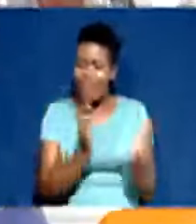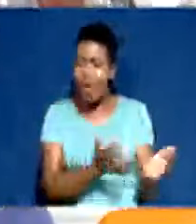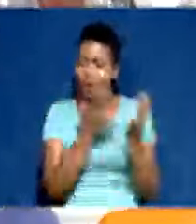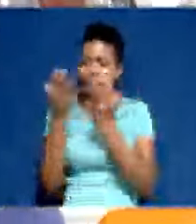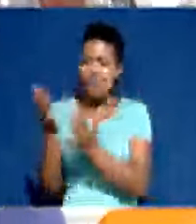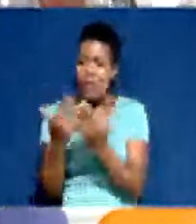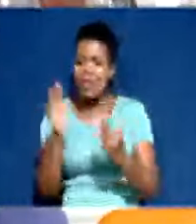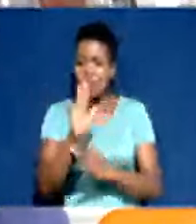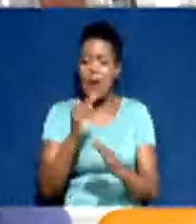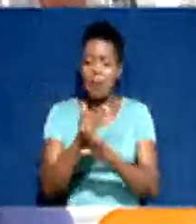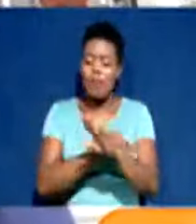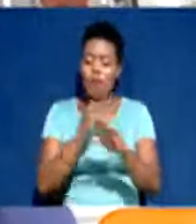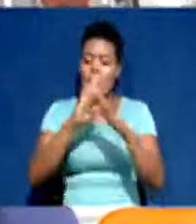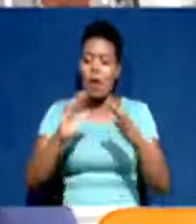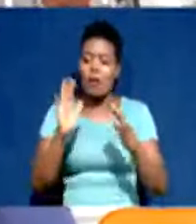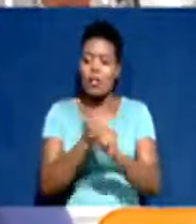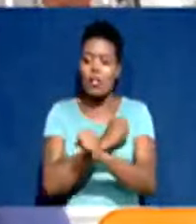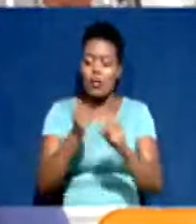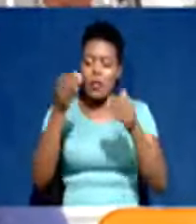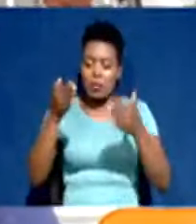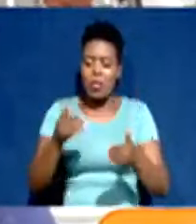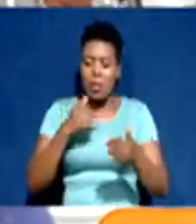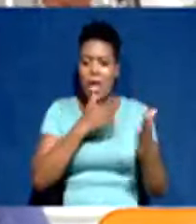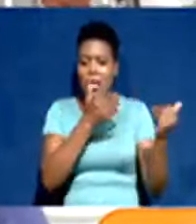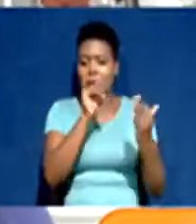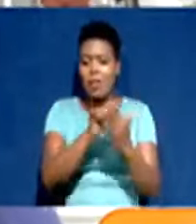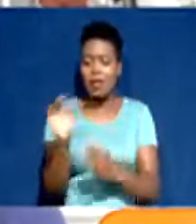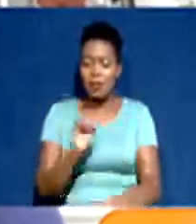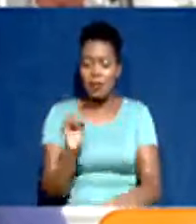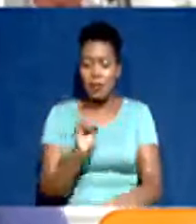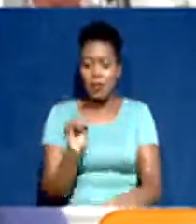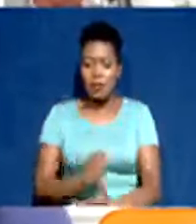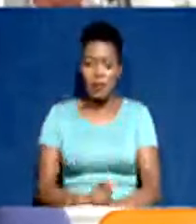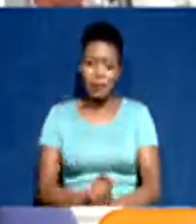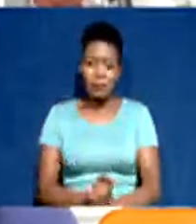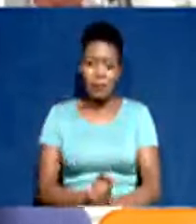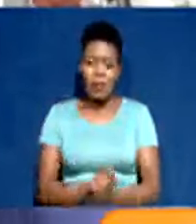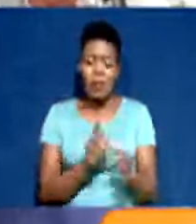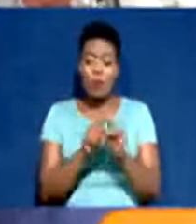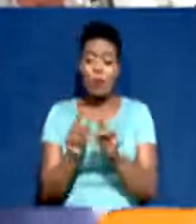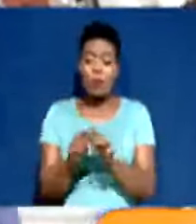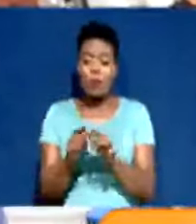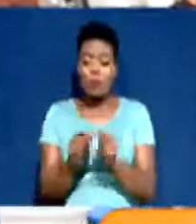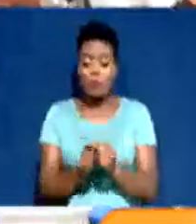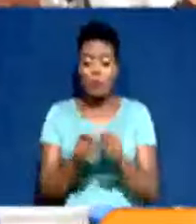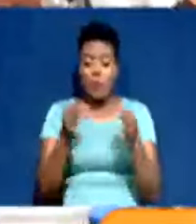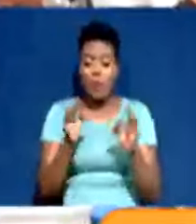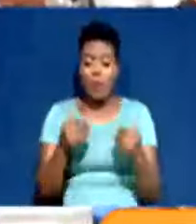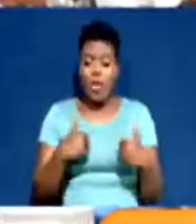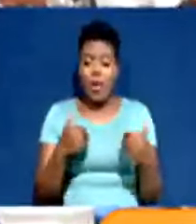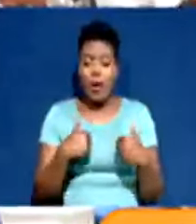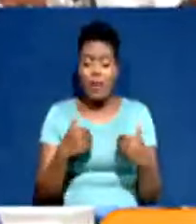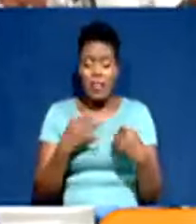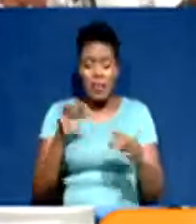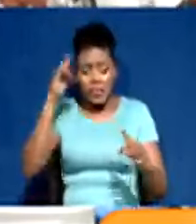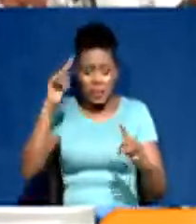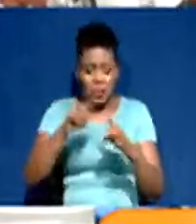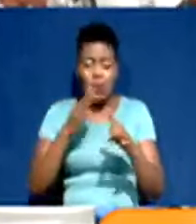down. Lakini leo hatukutarajia kwamba itafikia kiwango kama hiki, na hata kama kulikuwa na haja ya